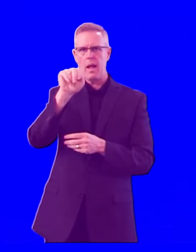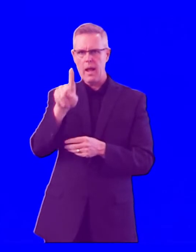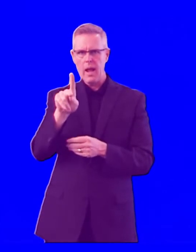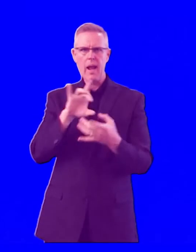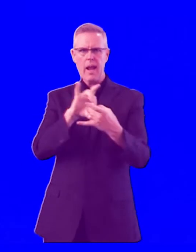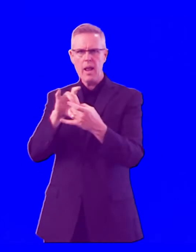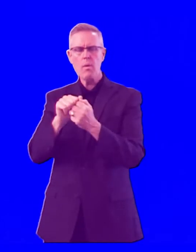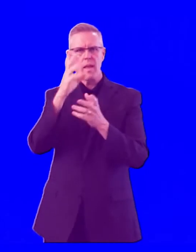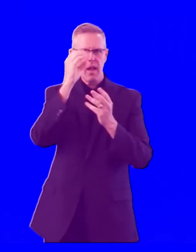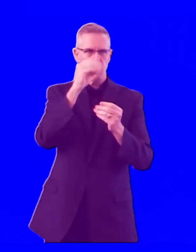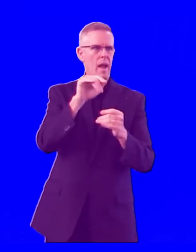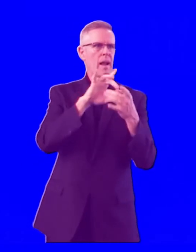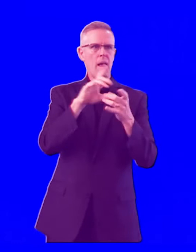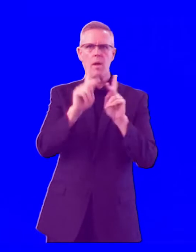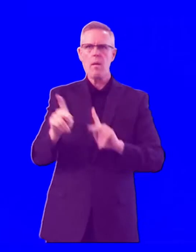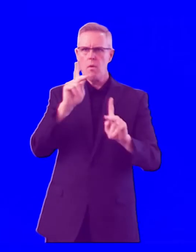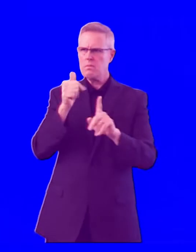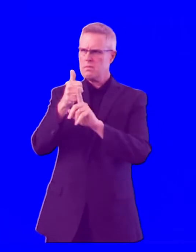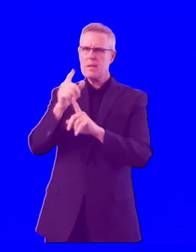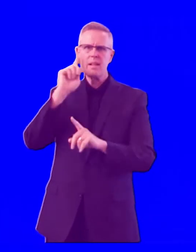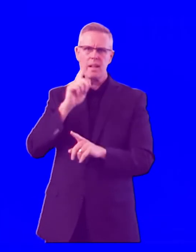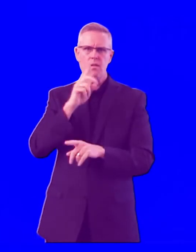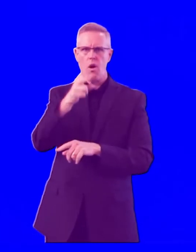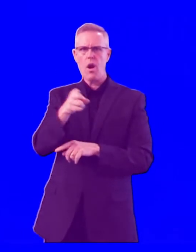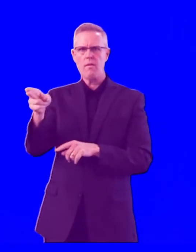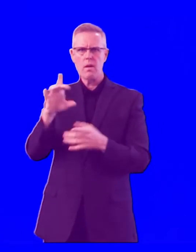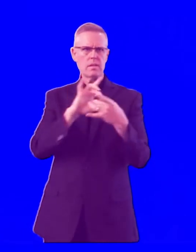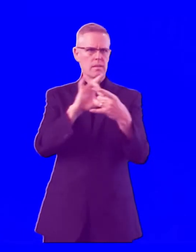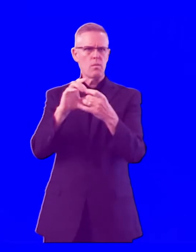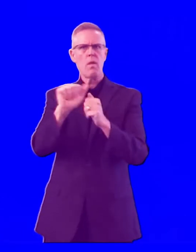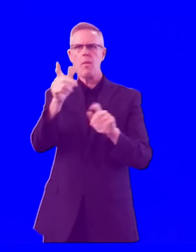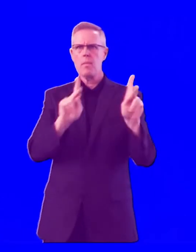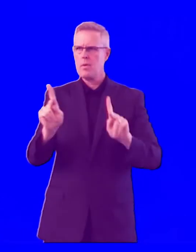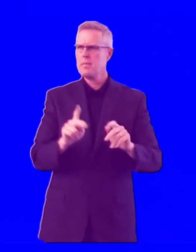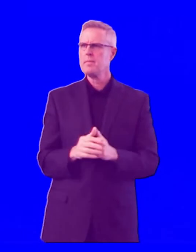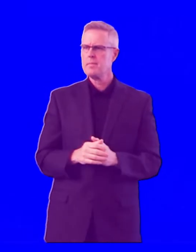with information, and to connect people who are deaf and hard of hearing with people.